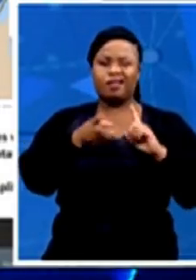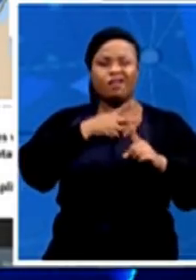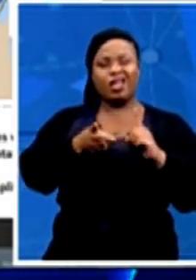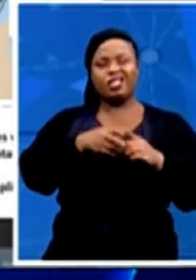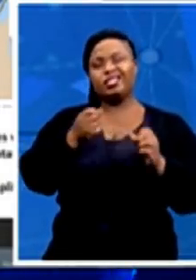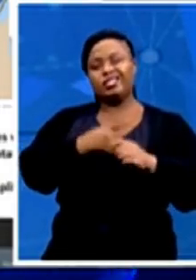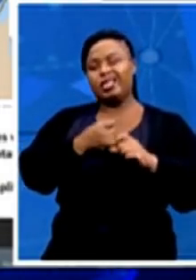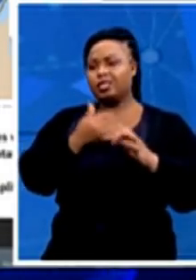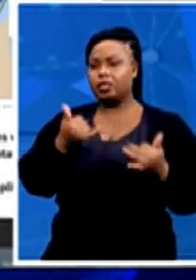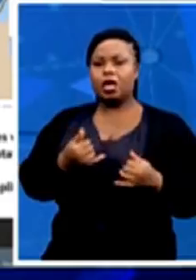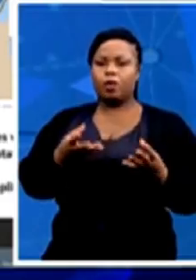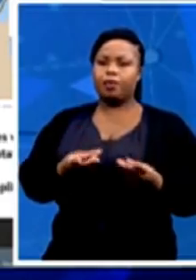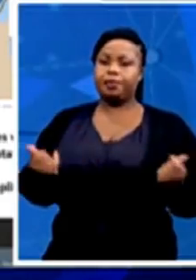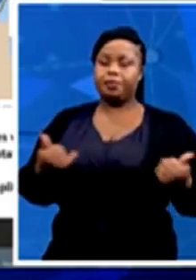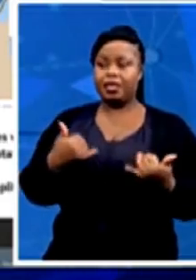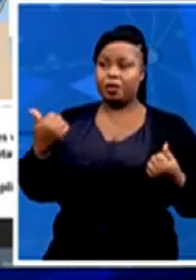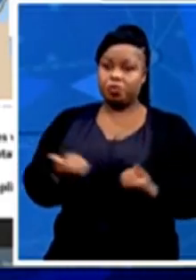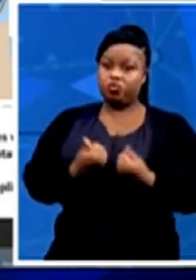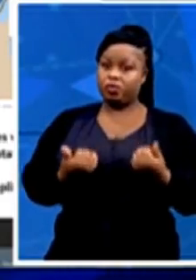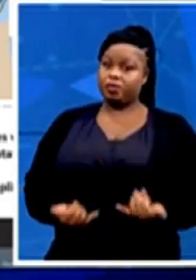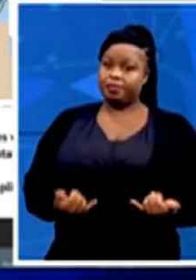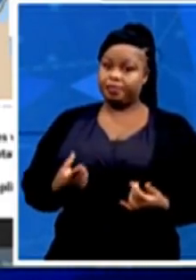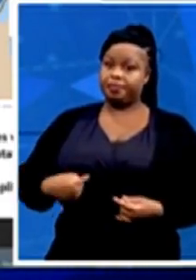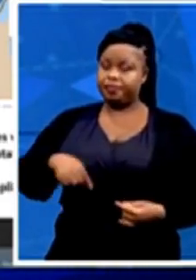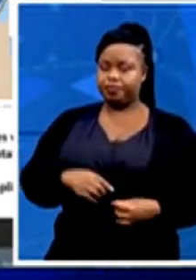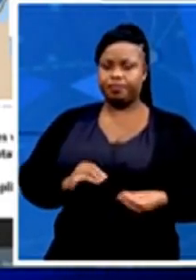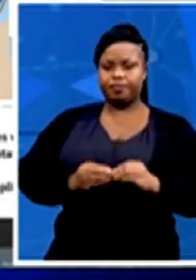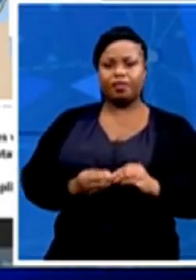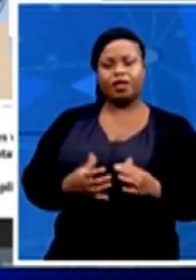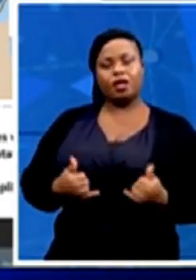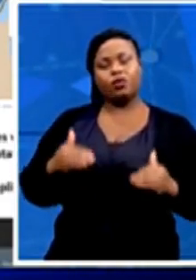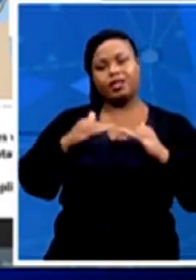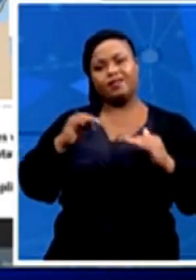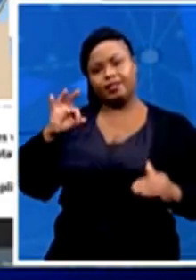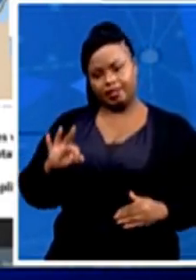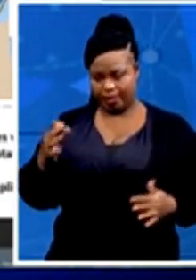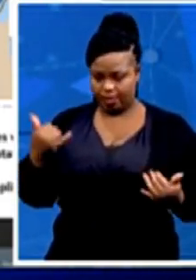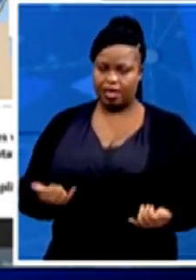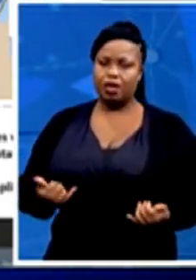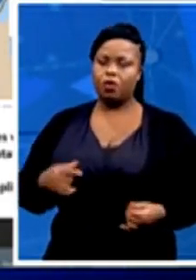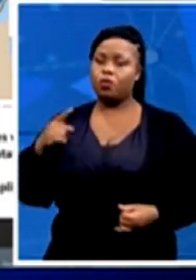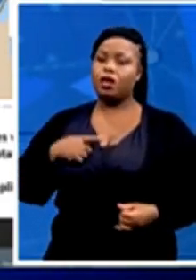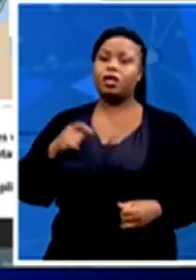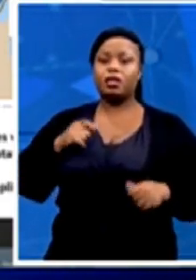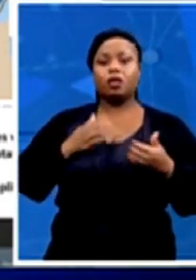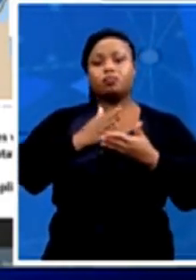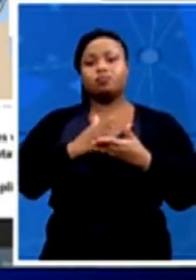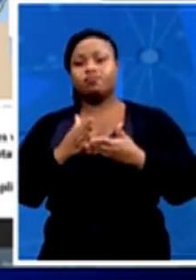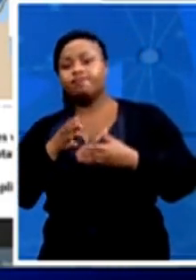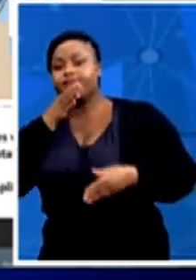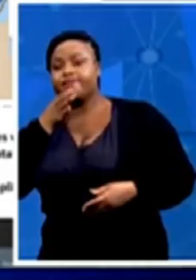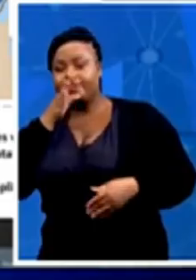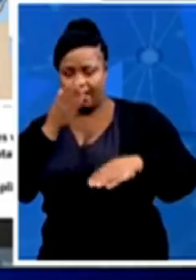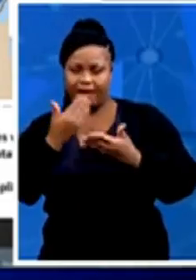us is the recent adjusted level 3 now allows for the partial availability of alcohol from Monday to Thursday this